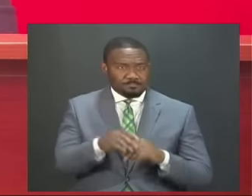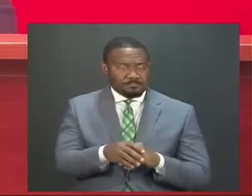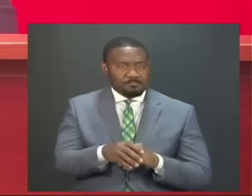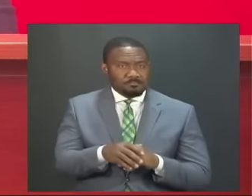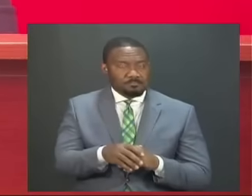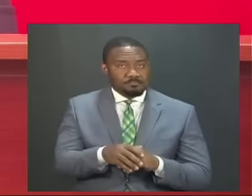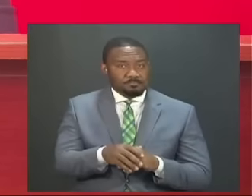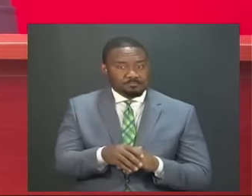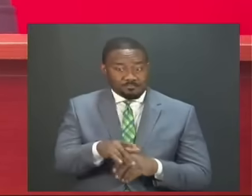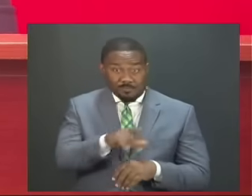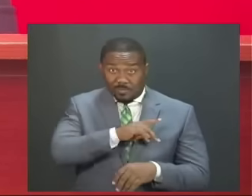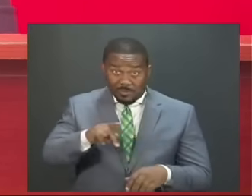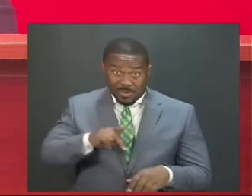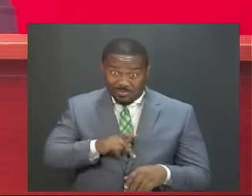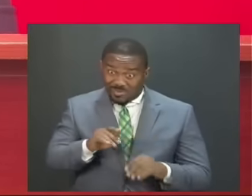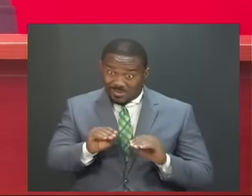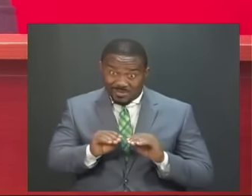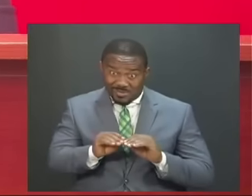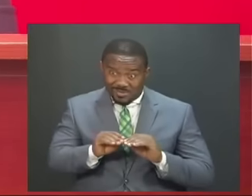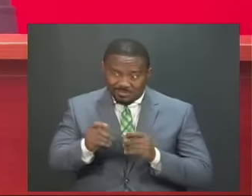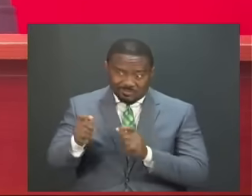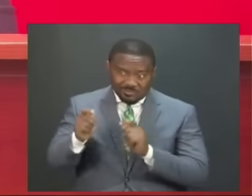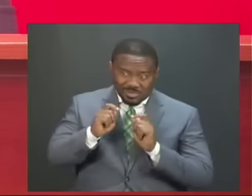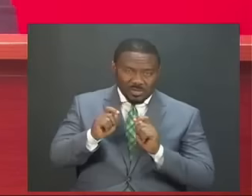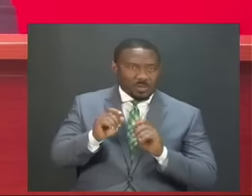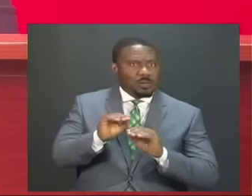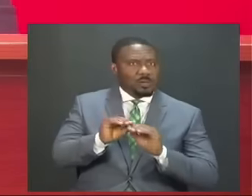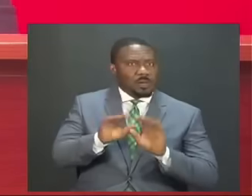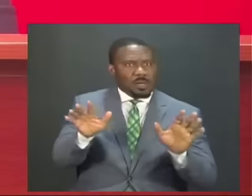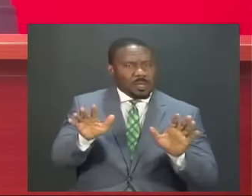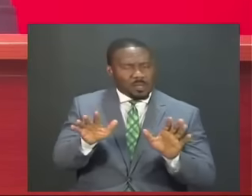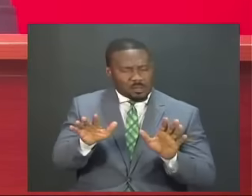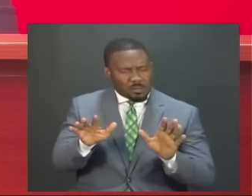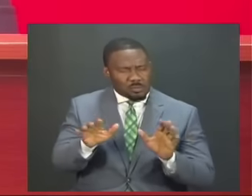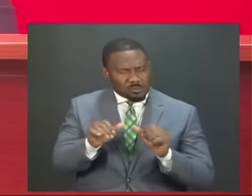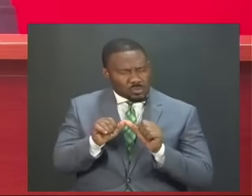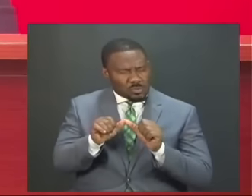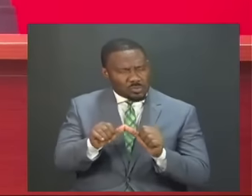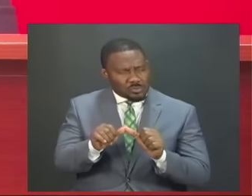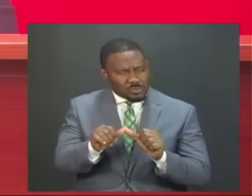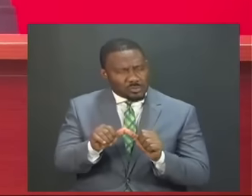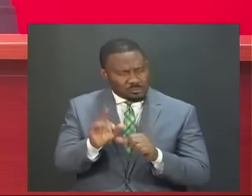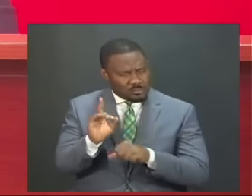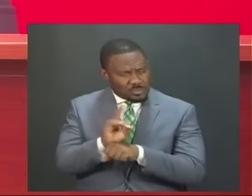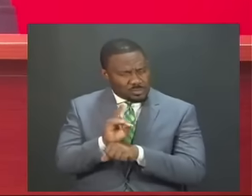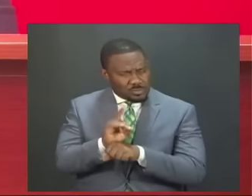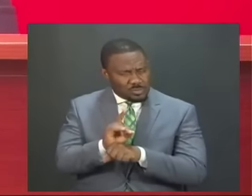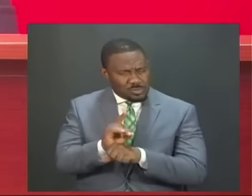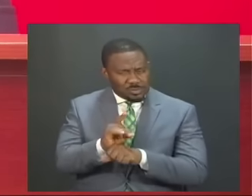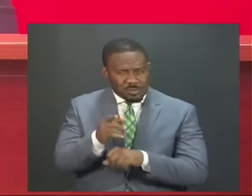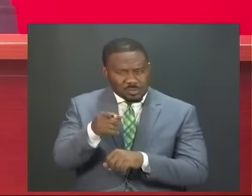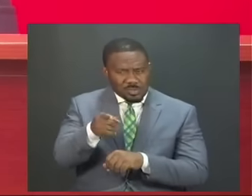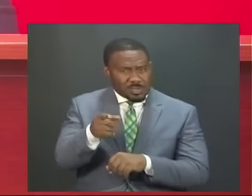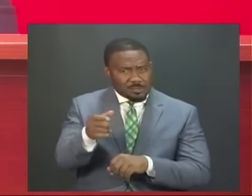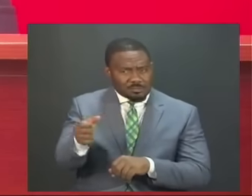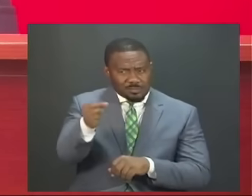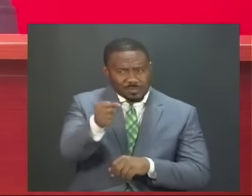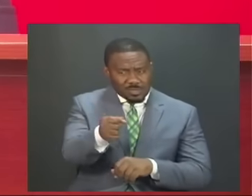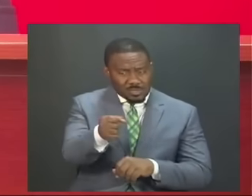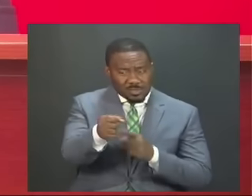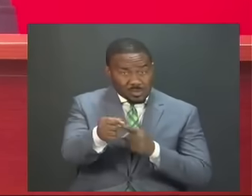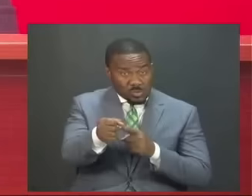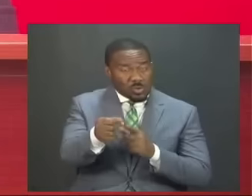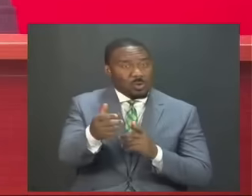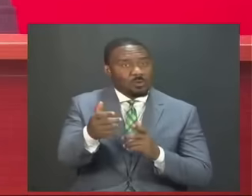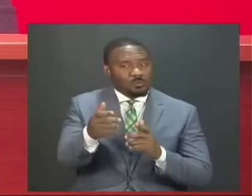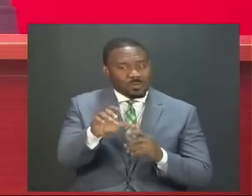duty to consider a president nomination for Chief Justice. That duty